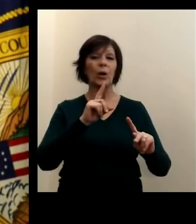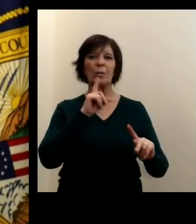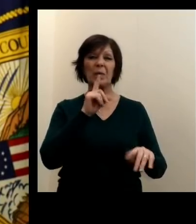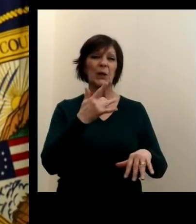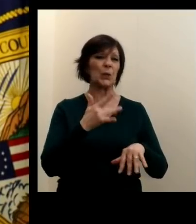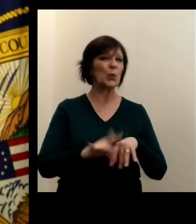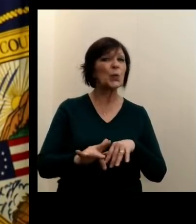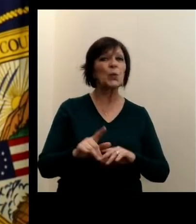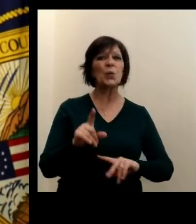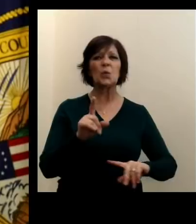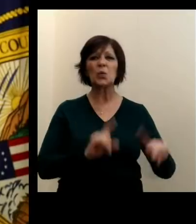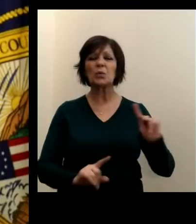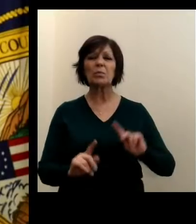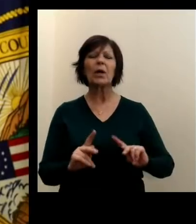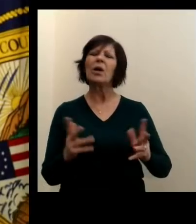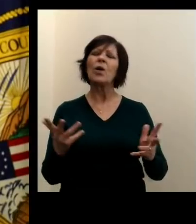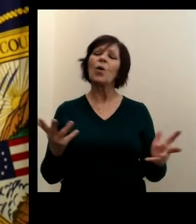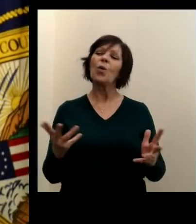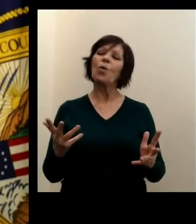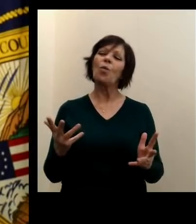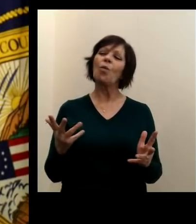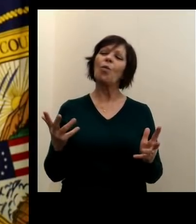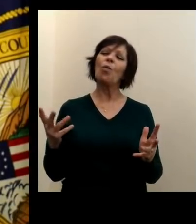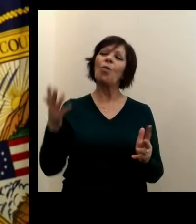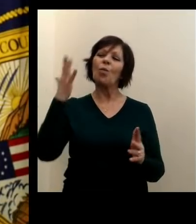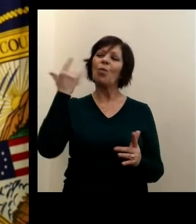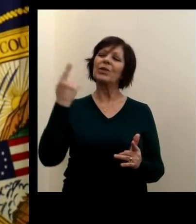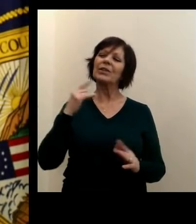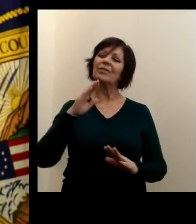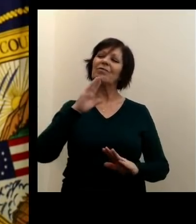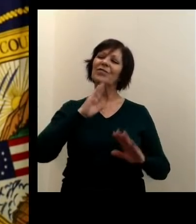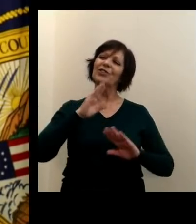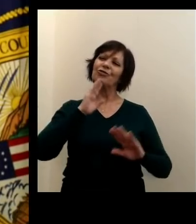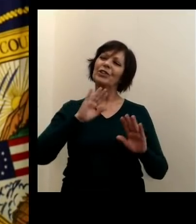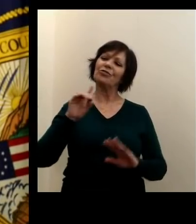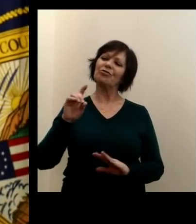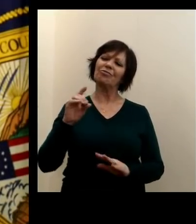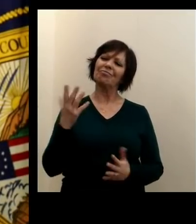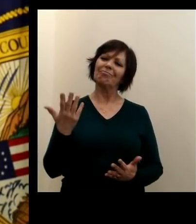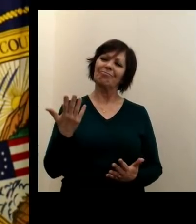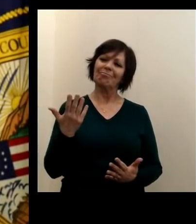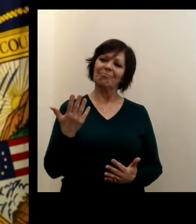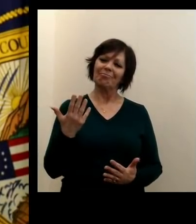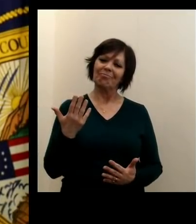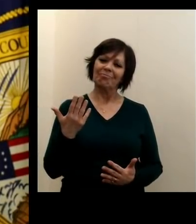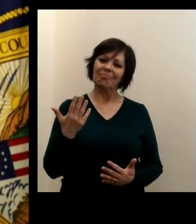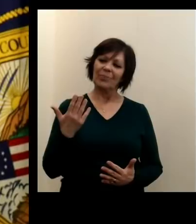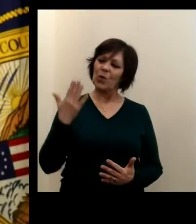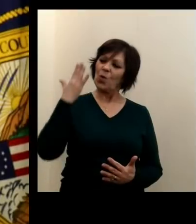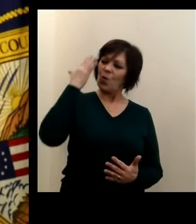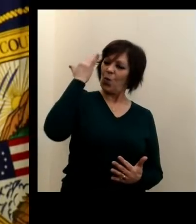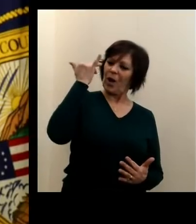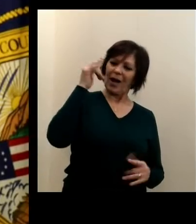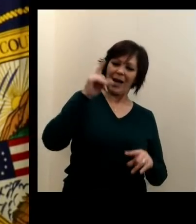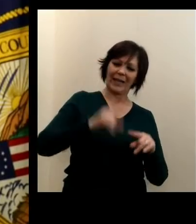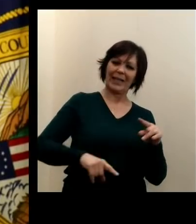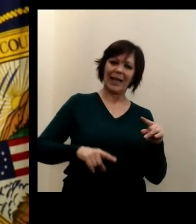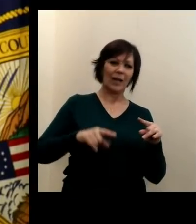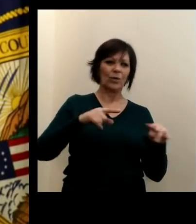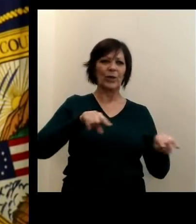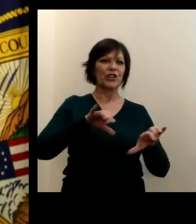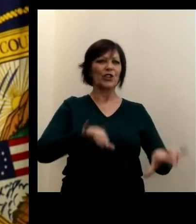employees badly? I mean, what's going into the frustration here over all this? And why can't we all get it right